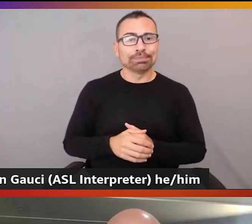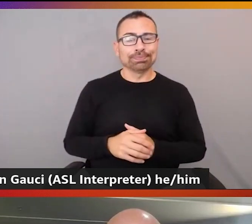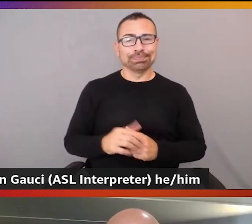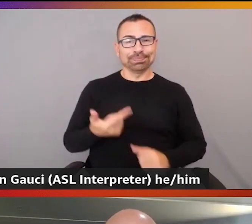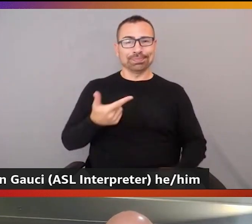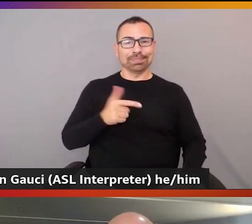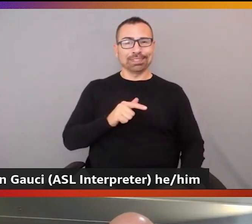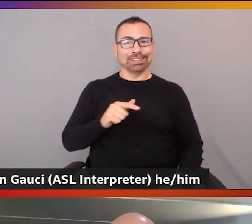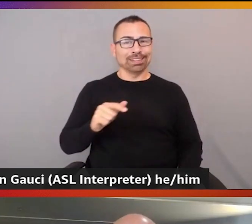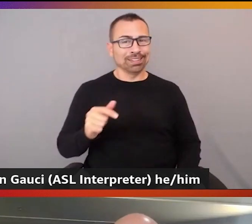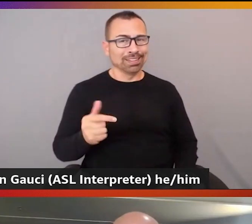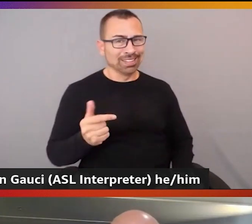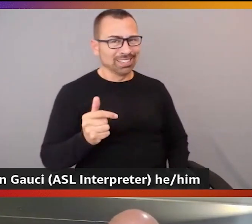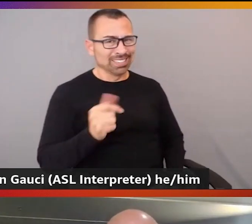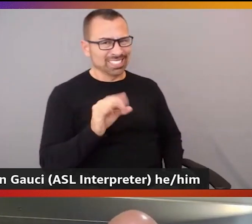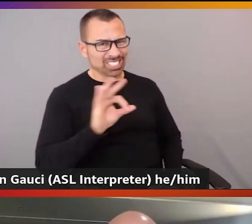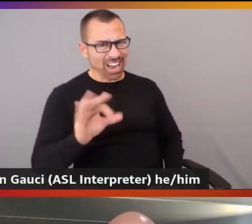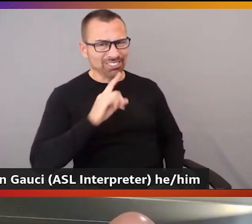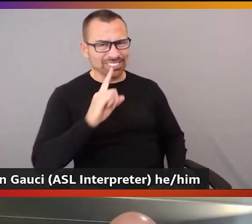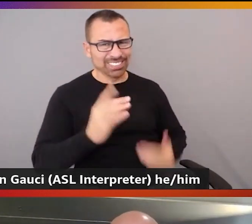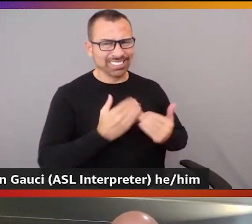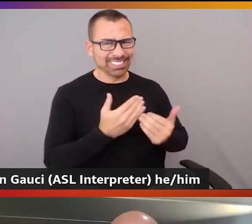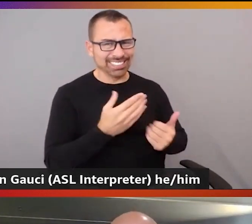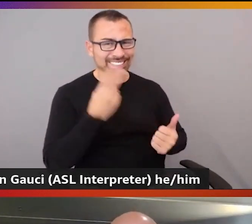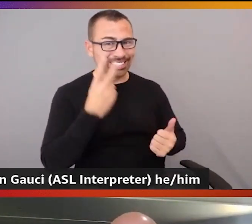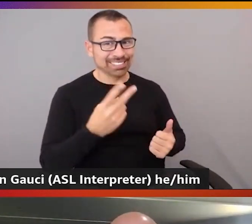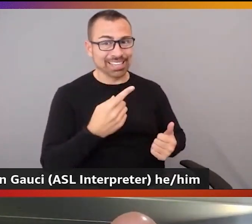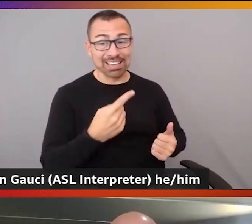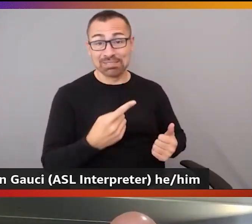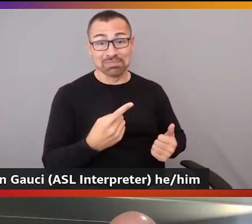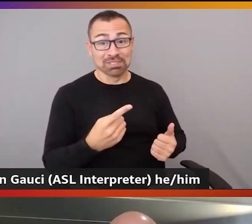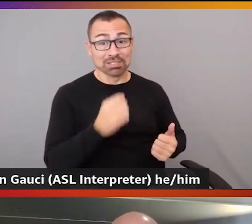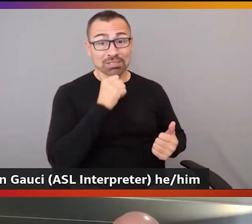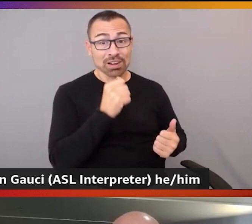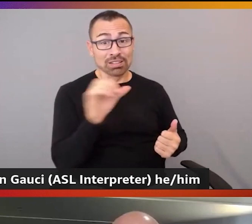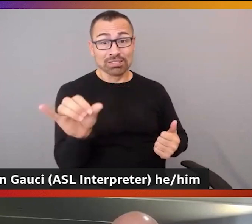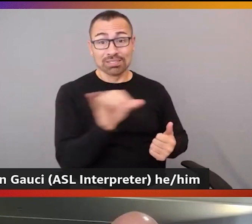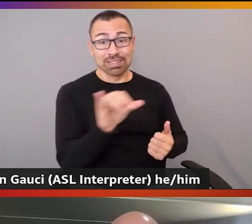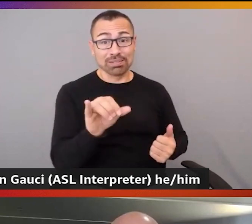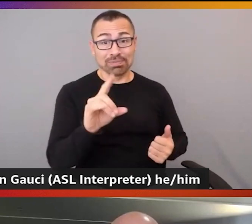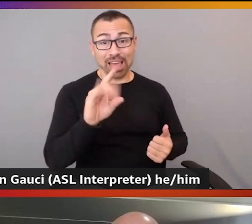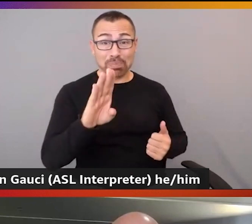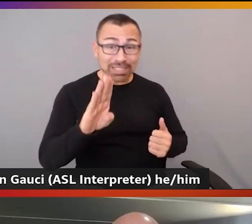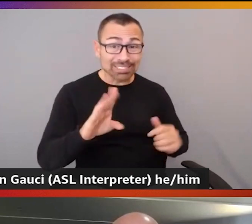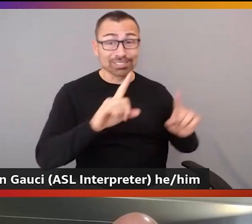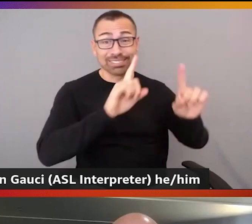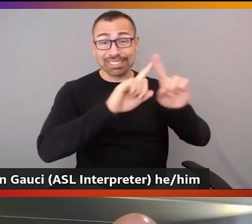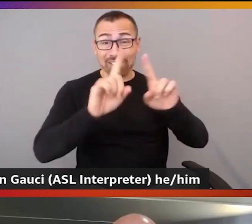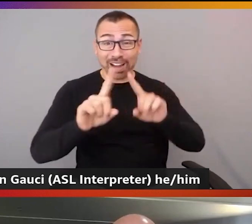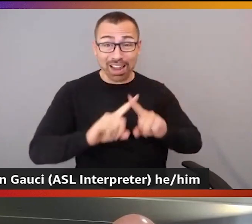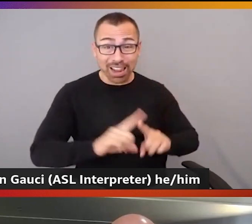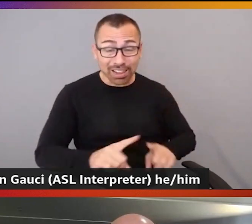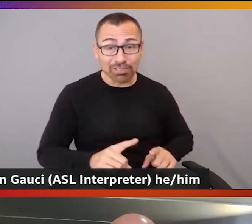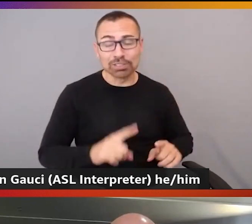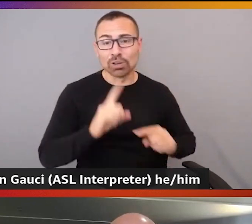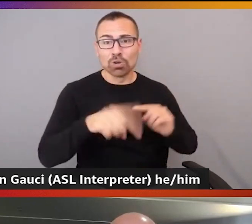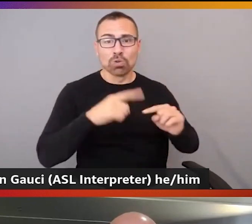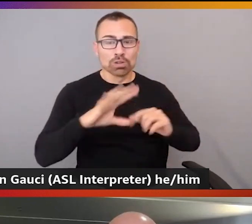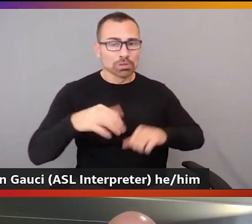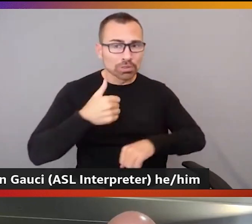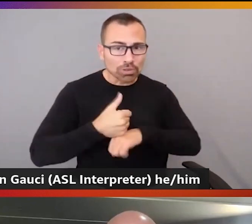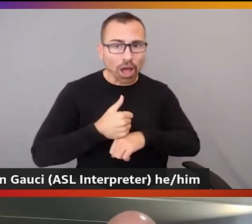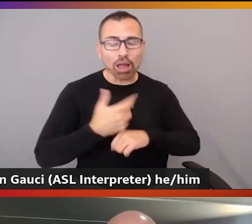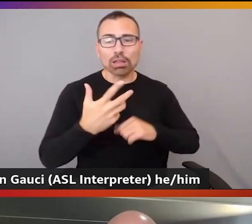databases are alike. They're going to be different from the moment you install them and put a piece of data in there. So that